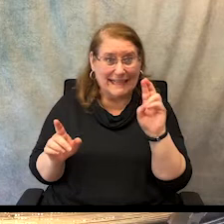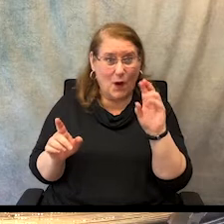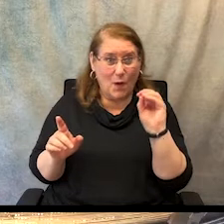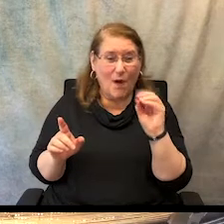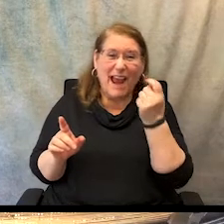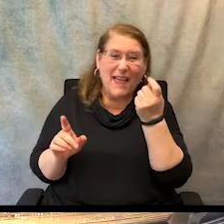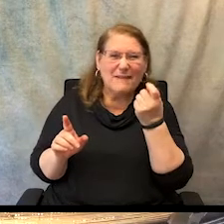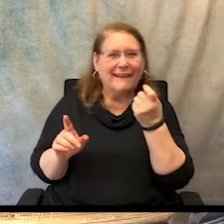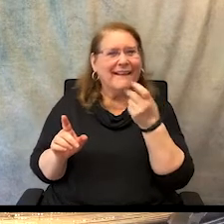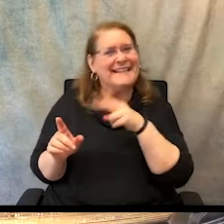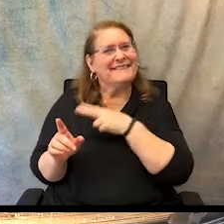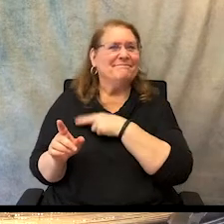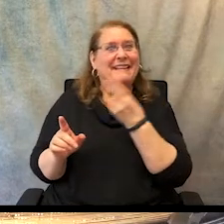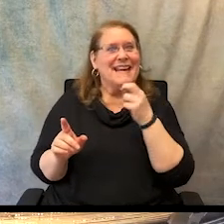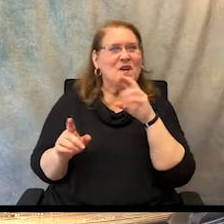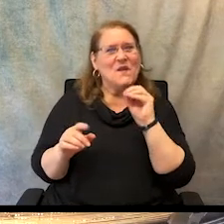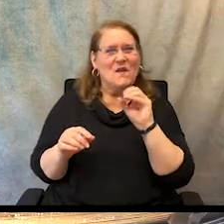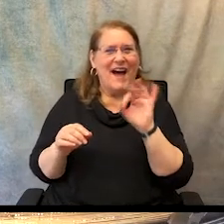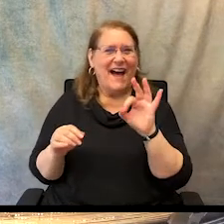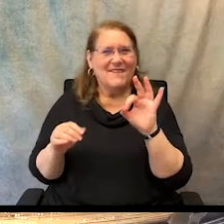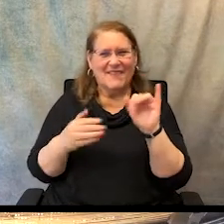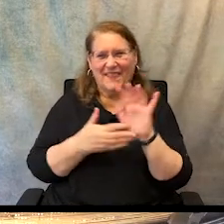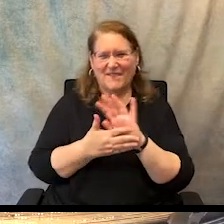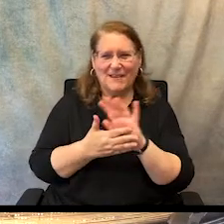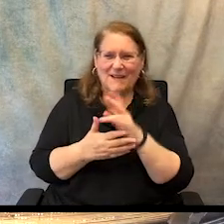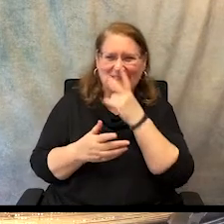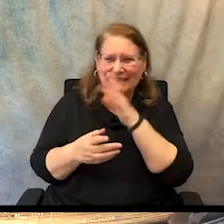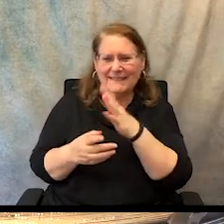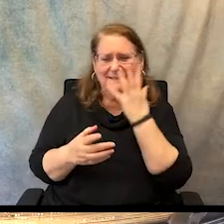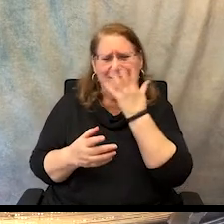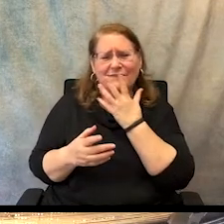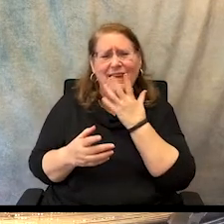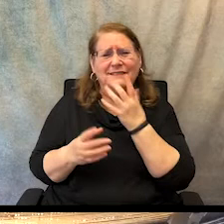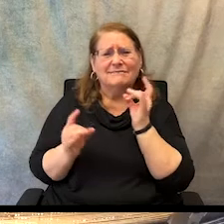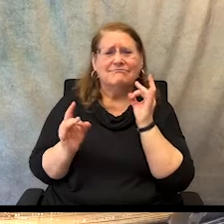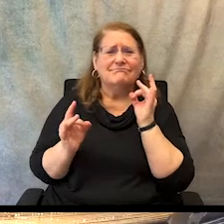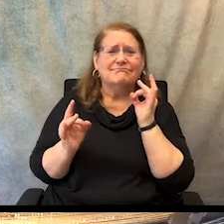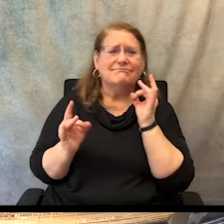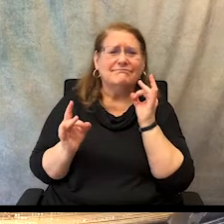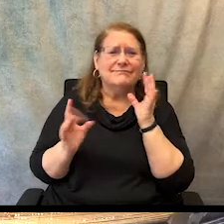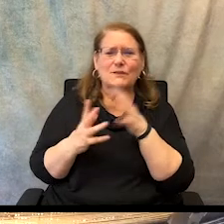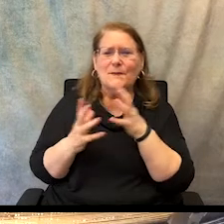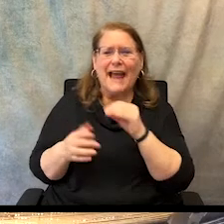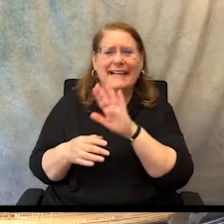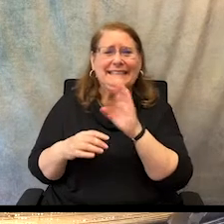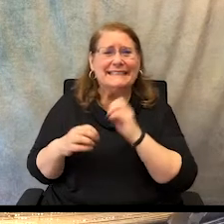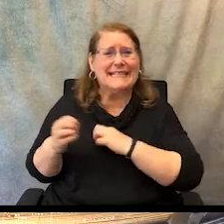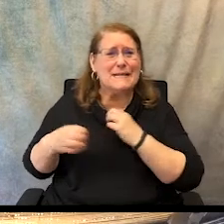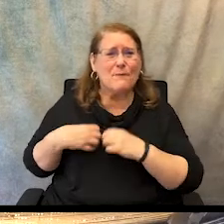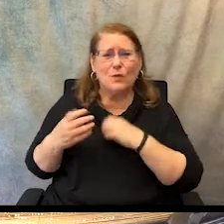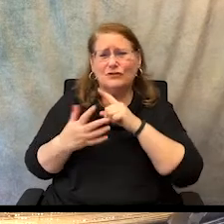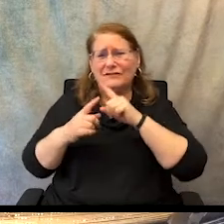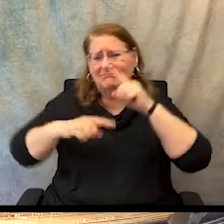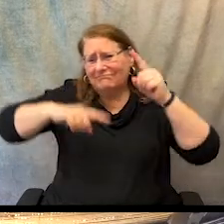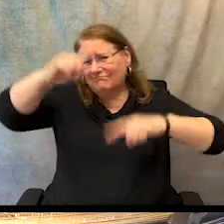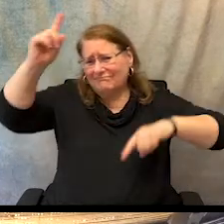hero of the film, we look at his extraordinary face so much, and he has a range of emotions that